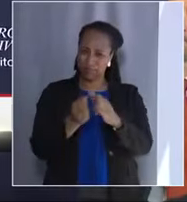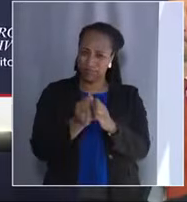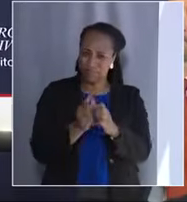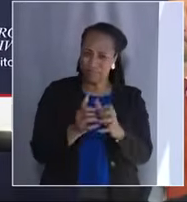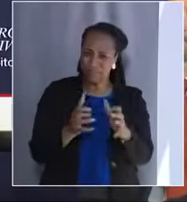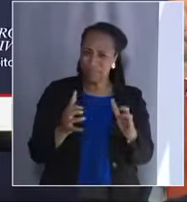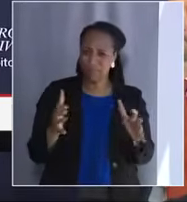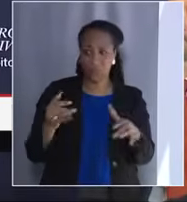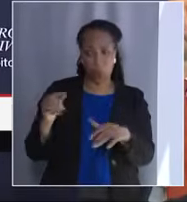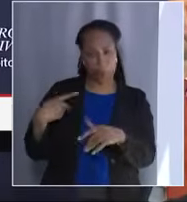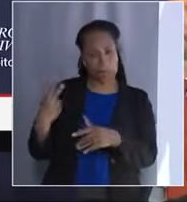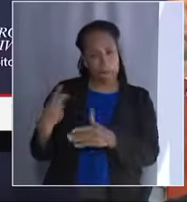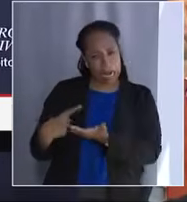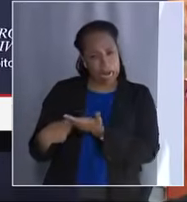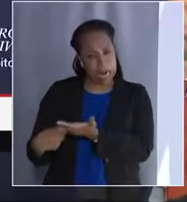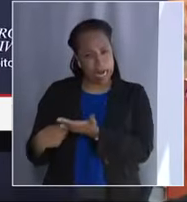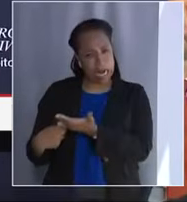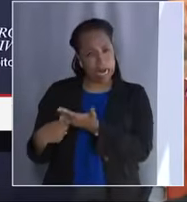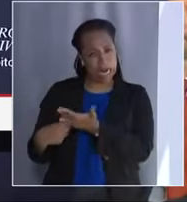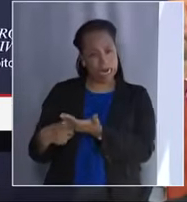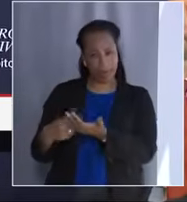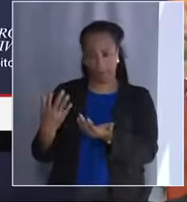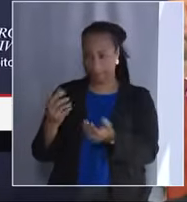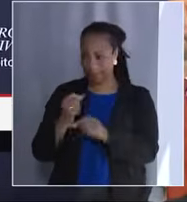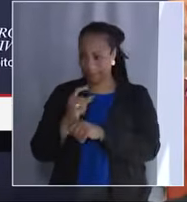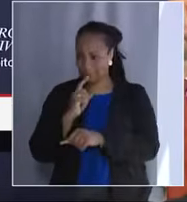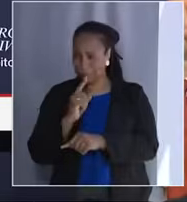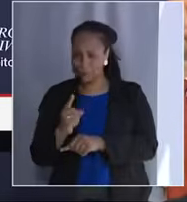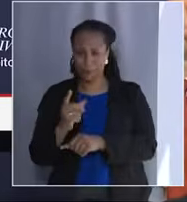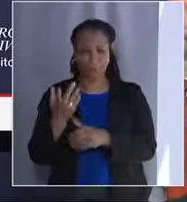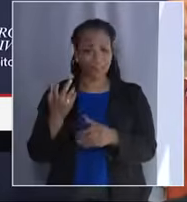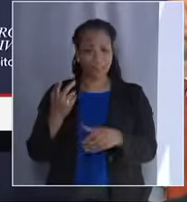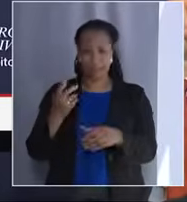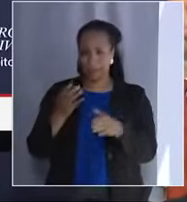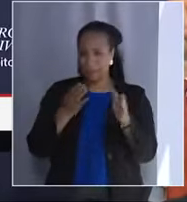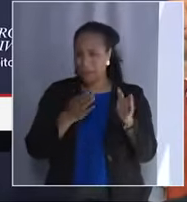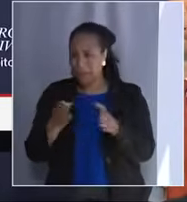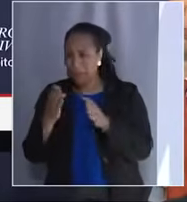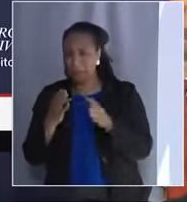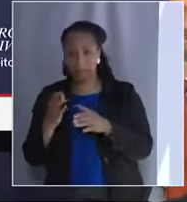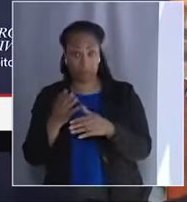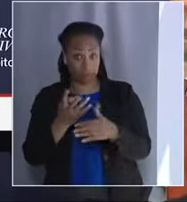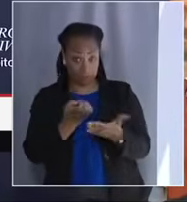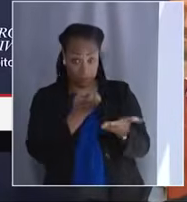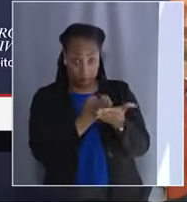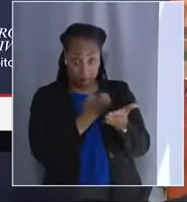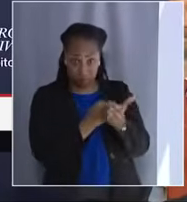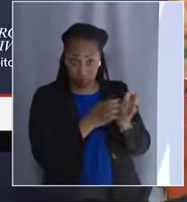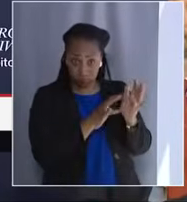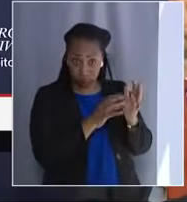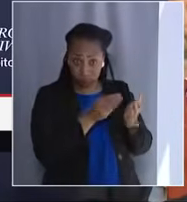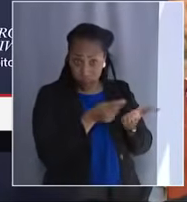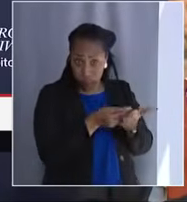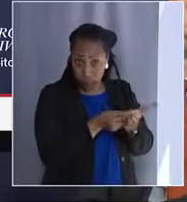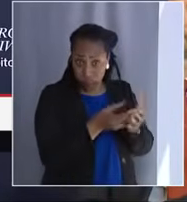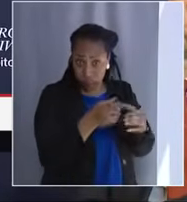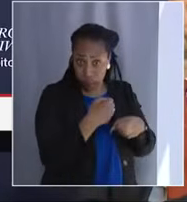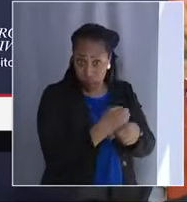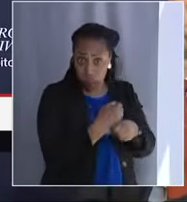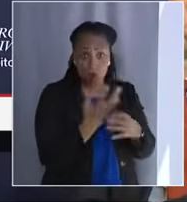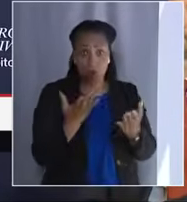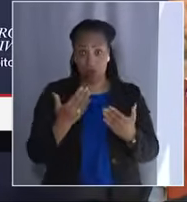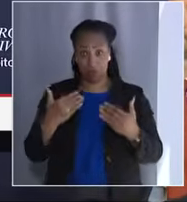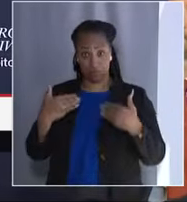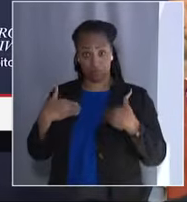things, whether it's economic development or human services investments that we're making, build on what